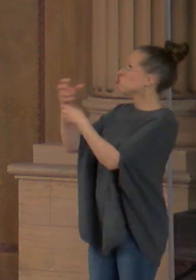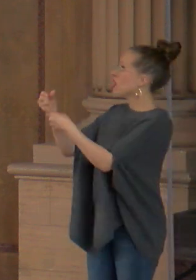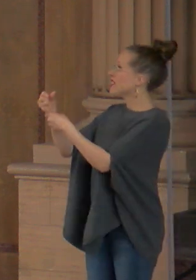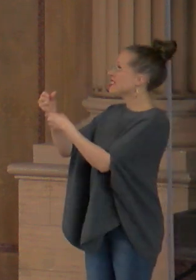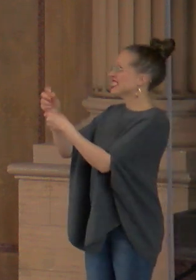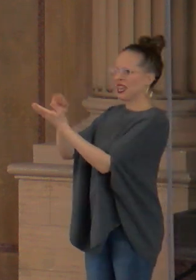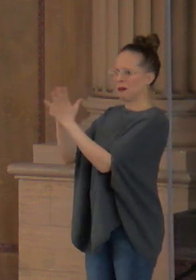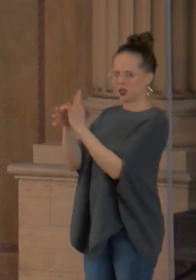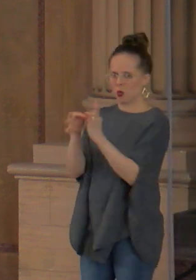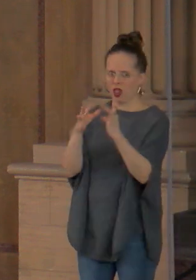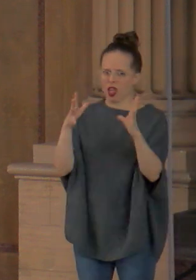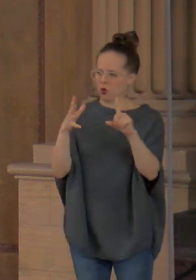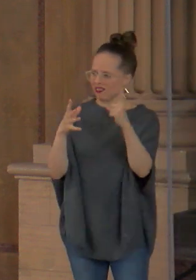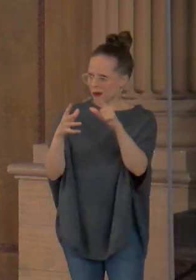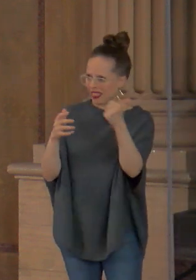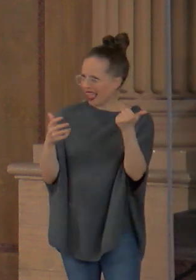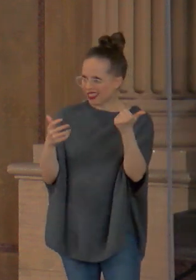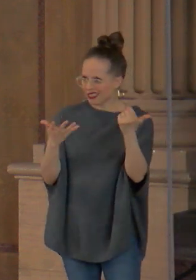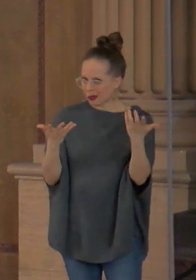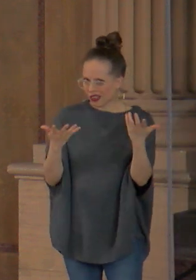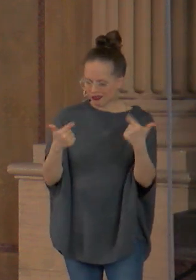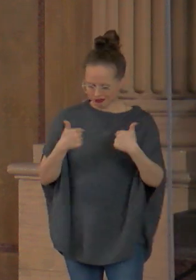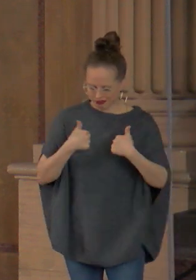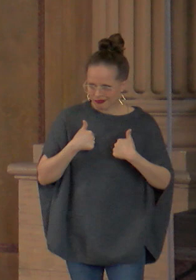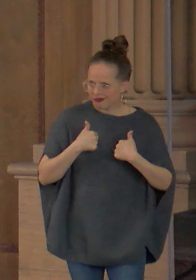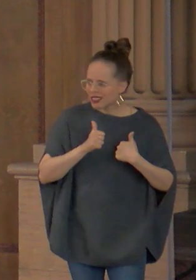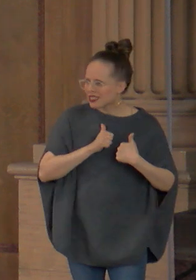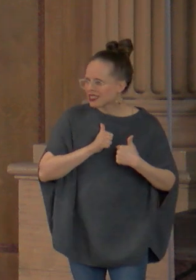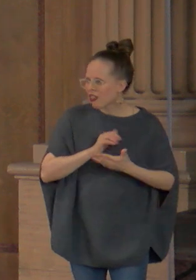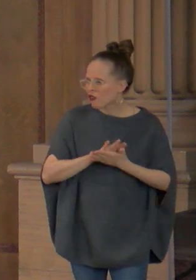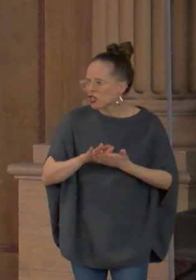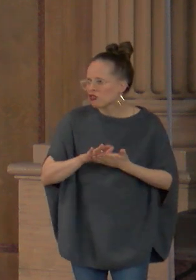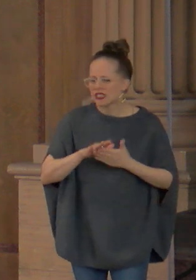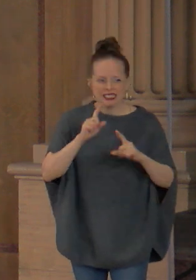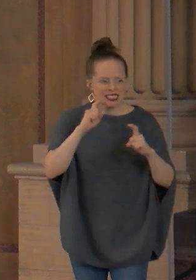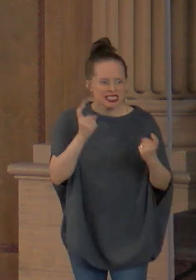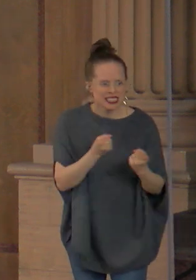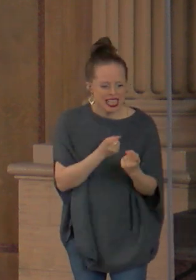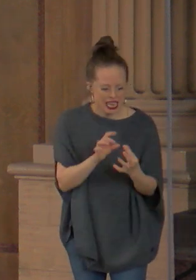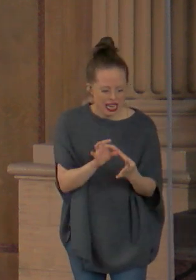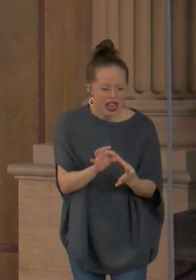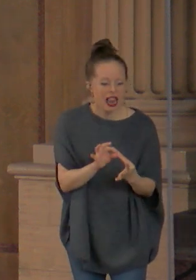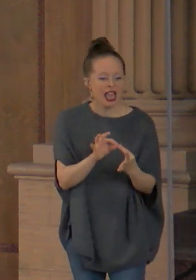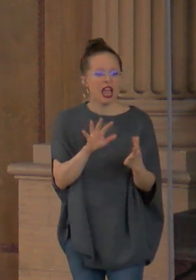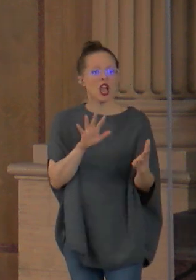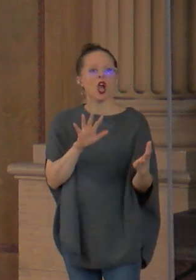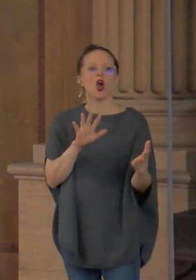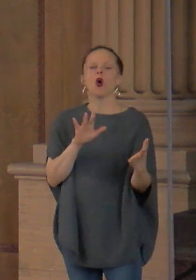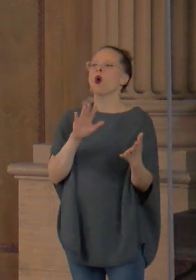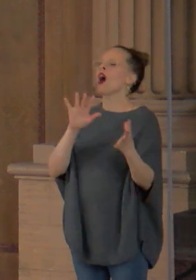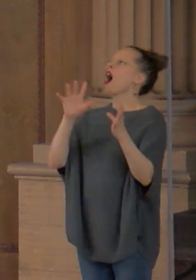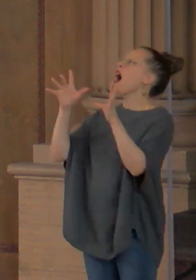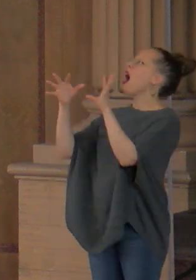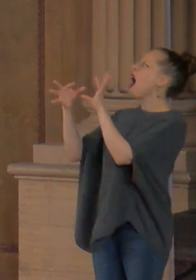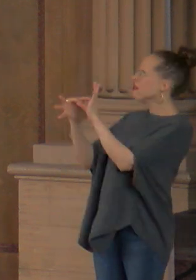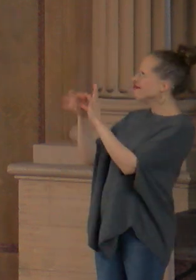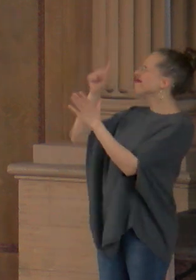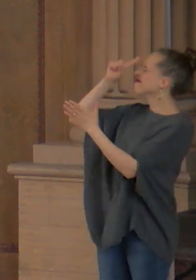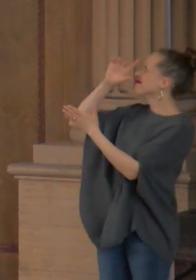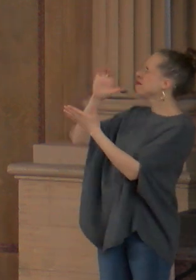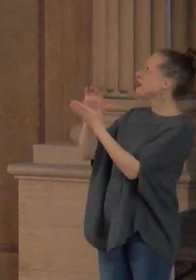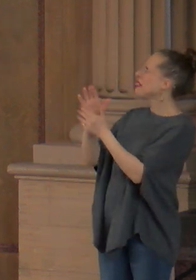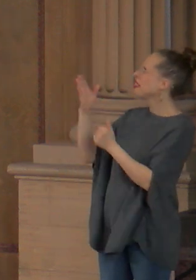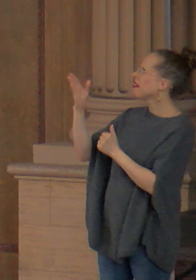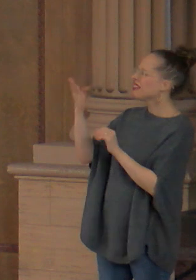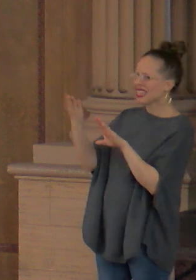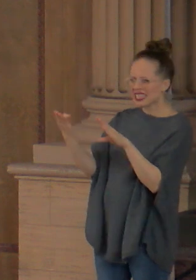We turn from sin. We turn from self-righteousness and then we believe. We believe that he died. We believe